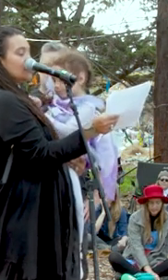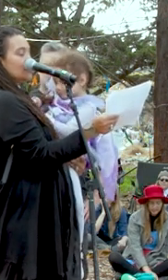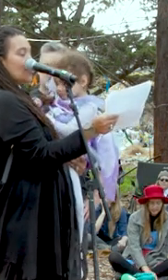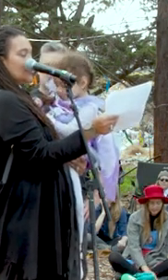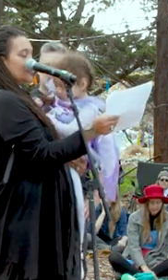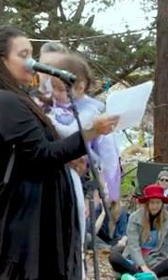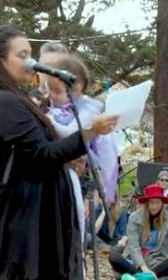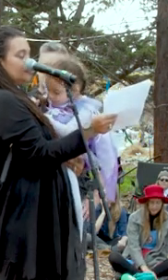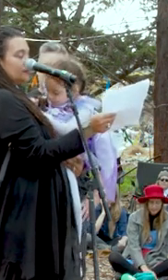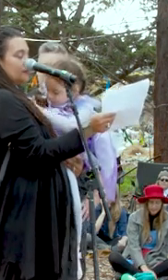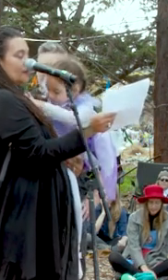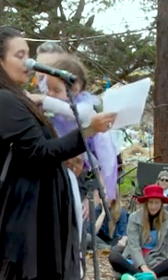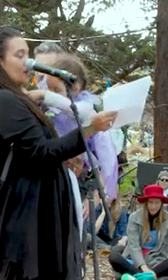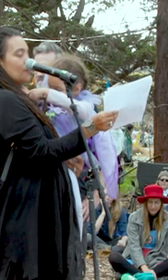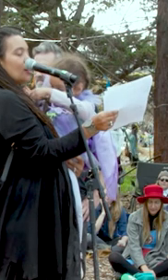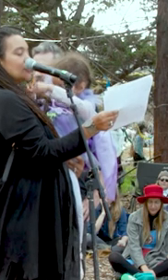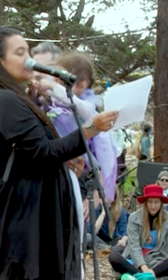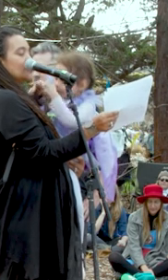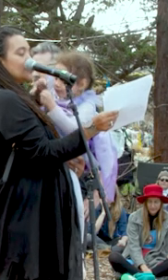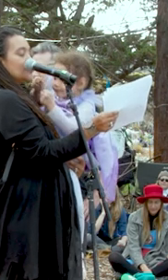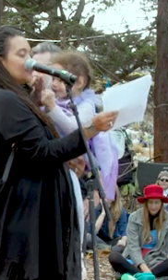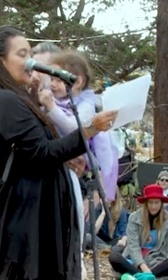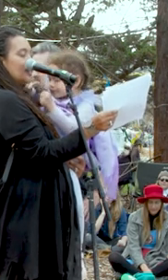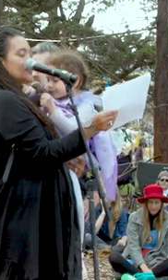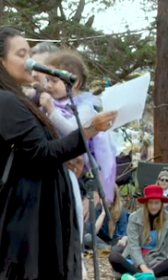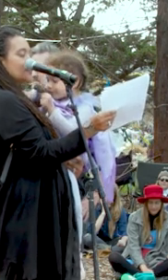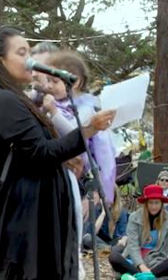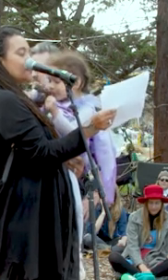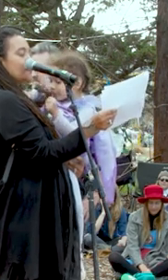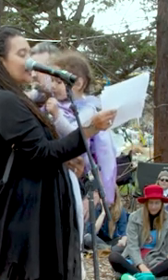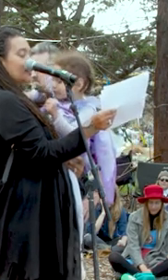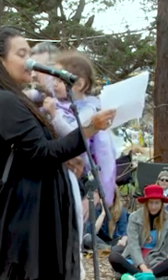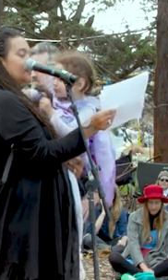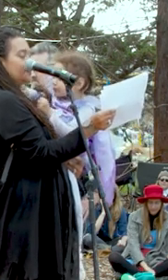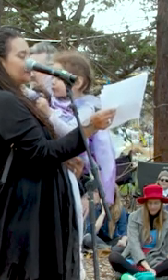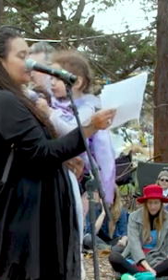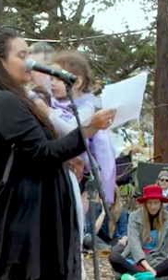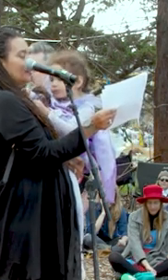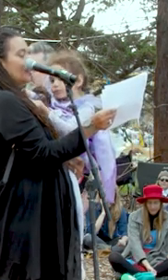Chakran Gold, Margaret Ruth Anderson Panger,